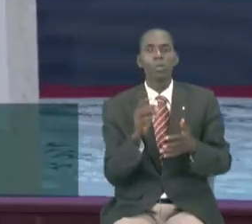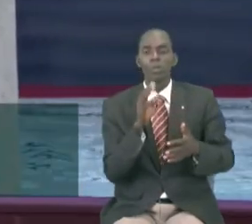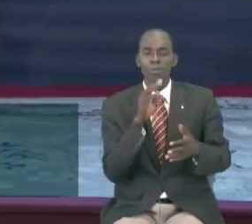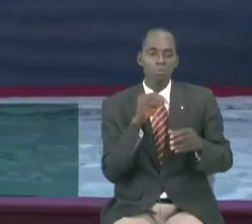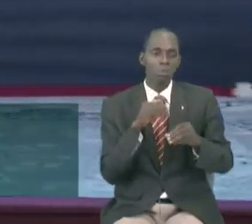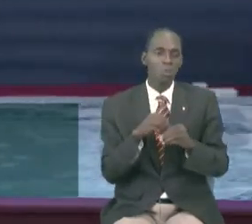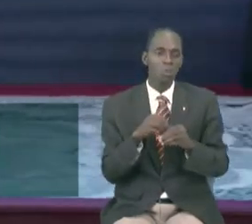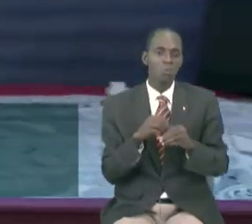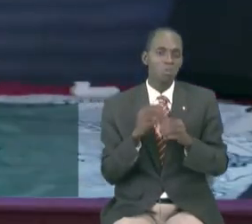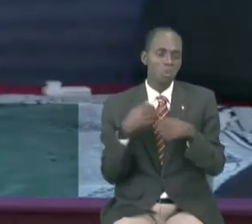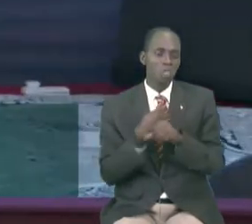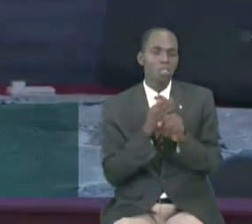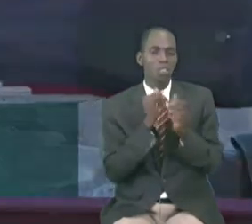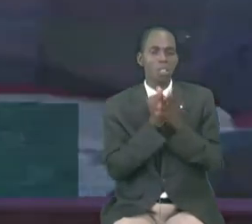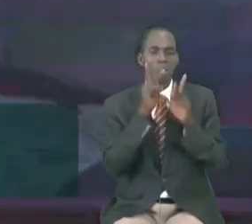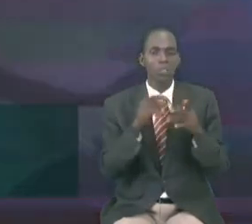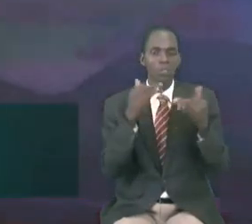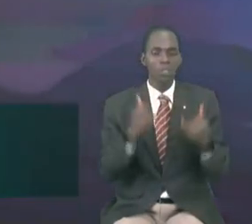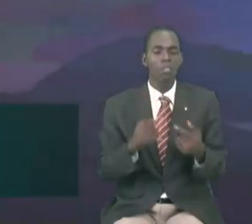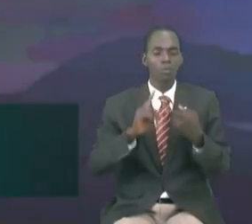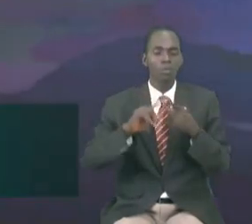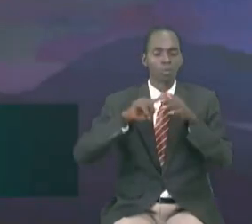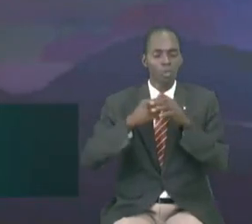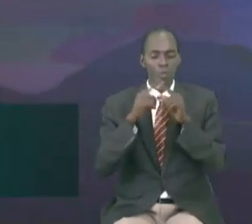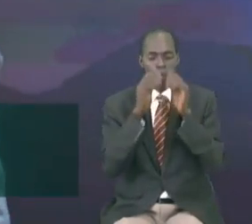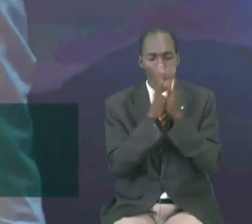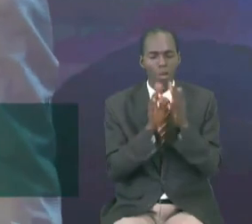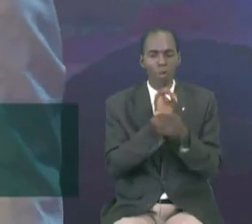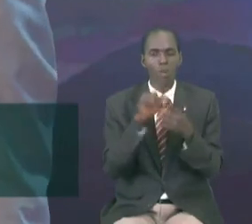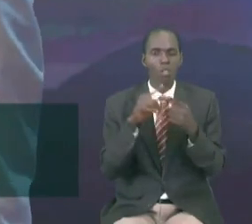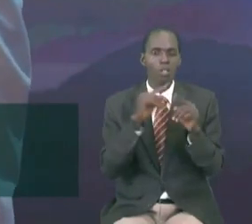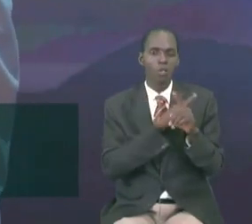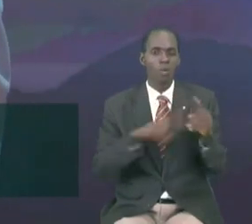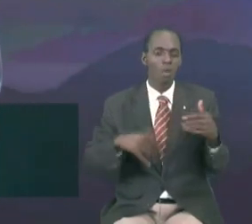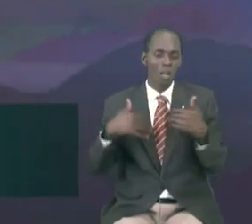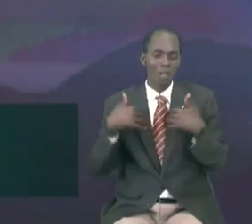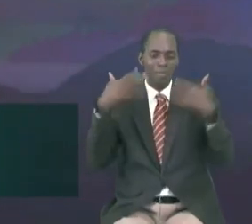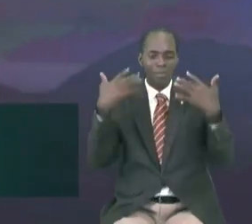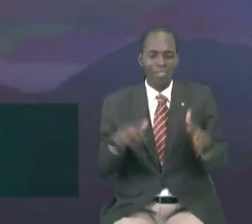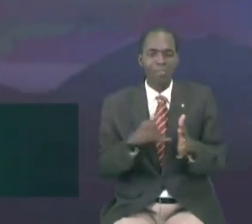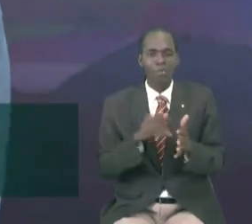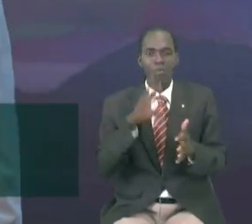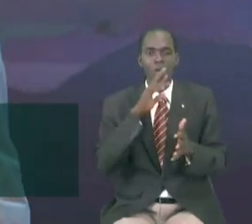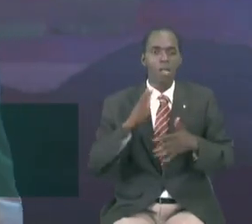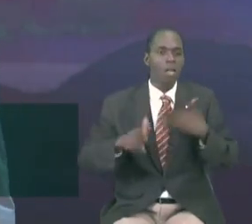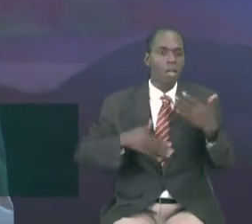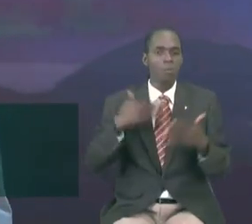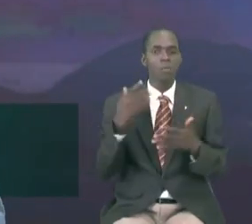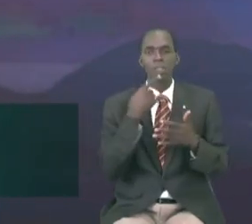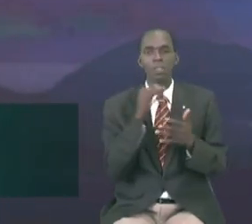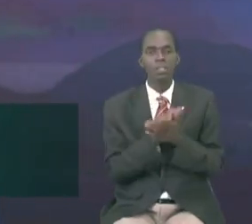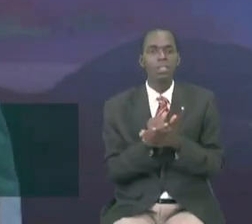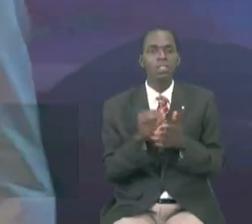it says, if anyone merry, then let him sing. There is a time for singing. There's a time